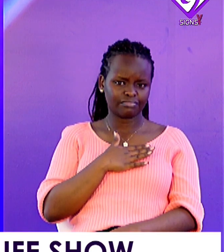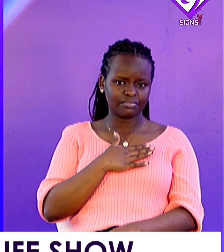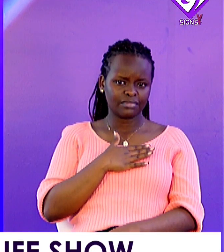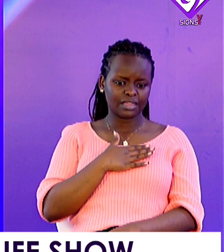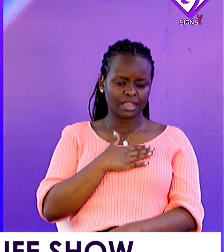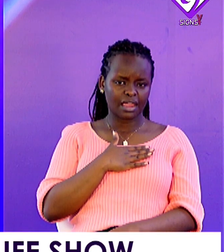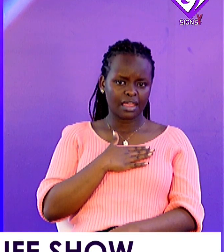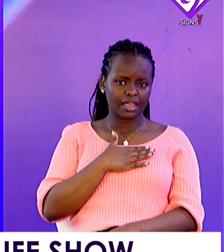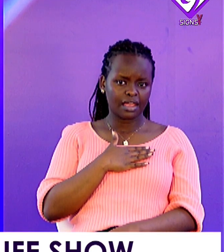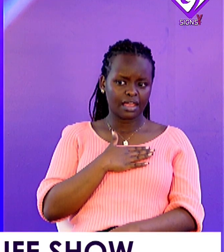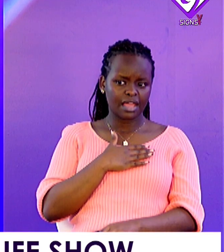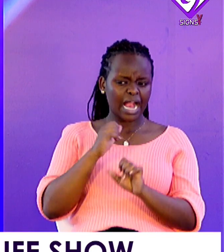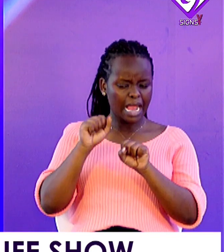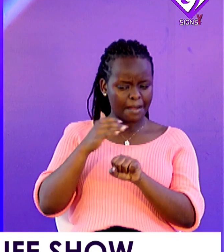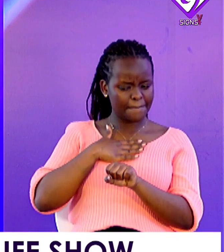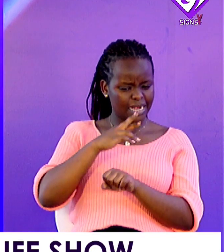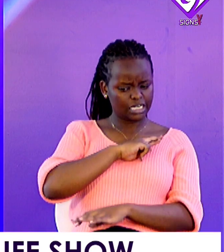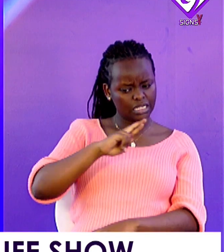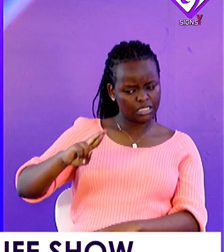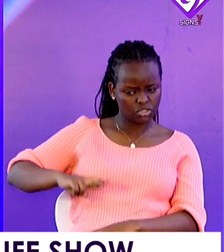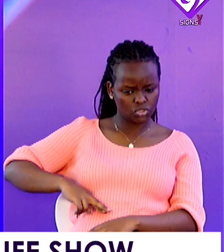Can my religion